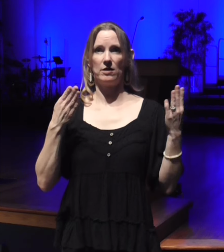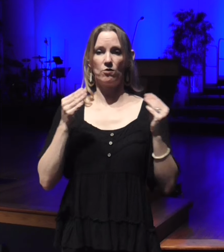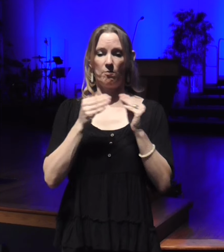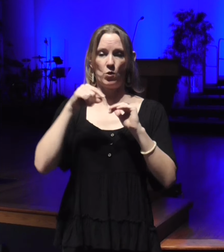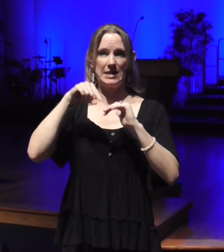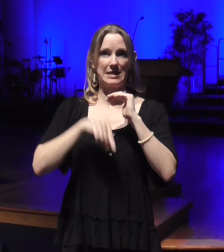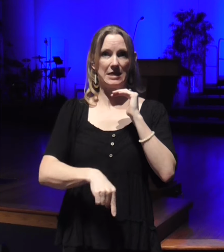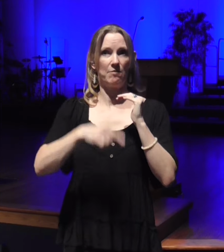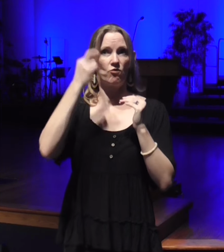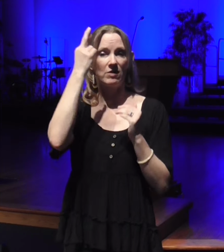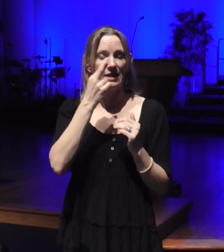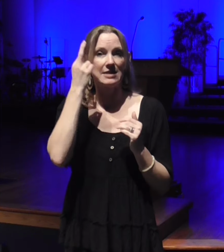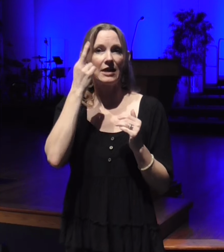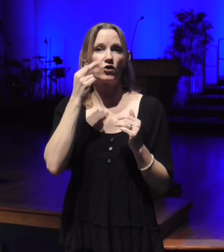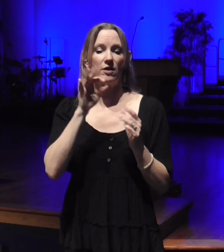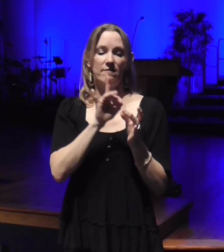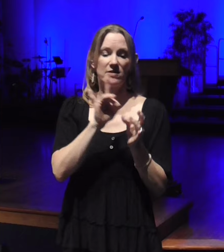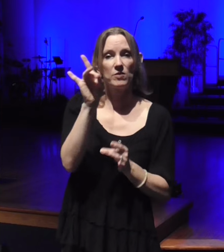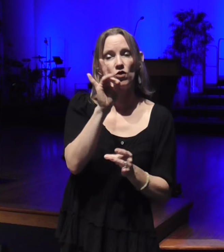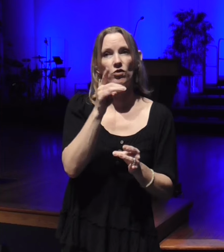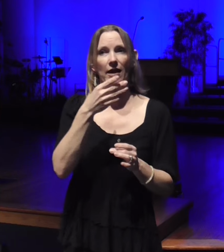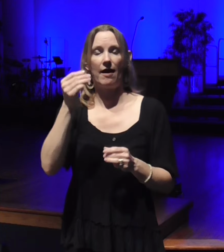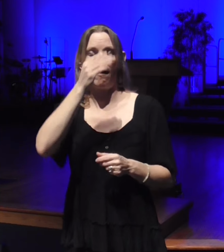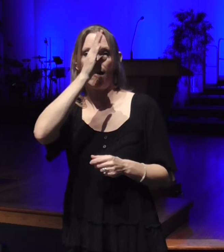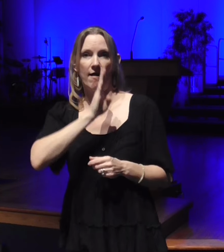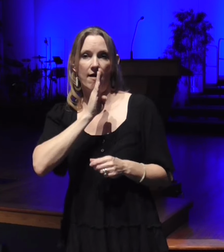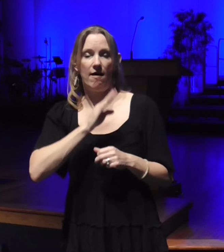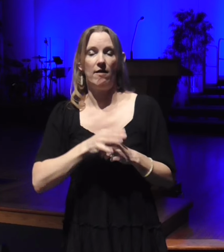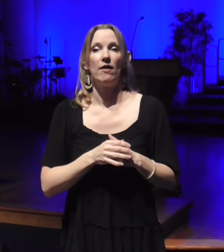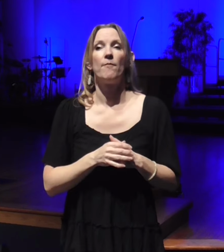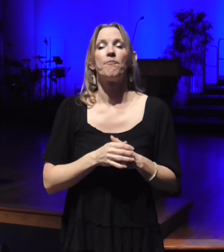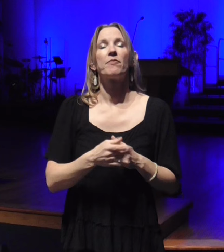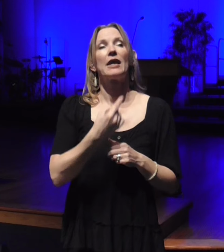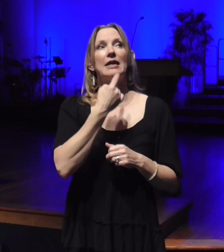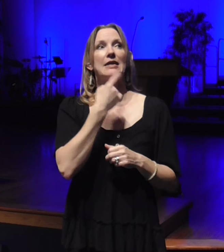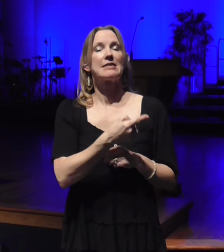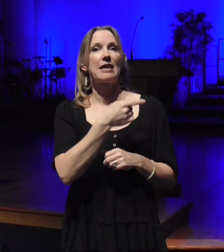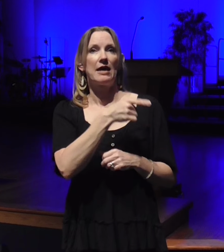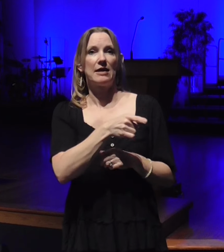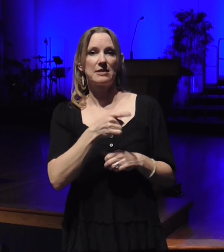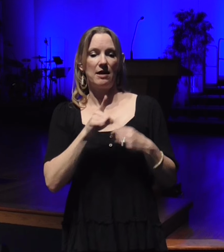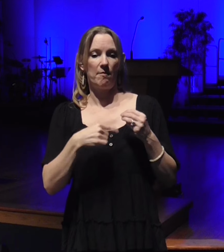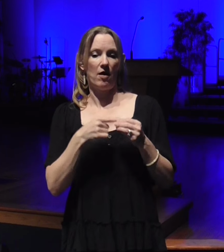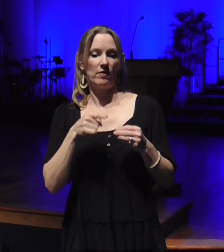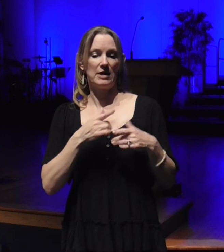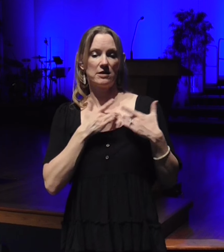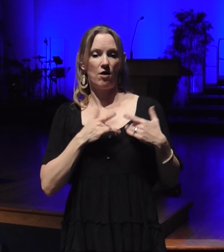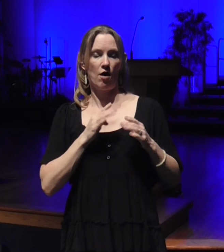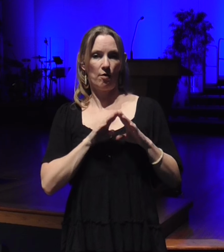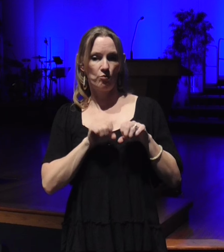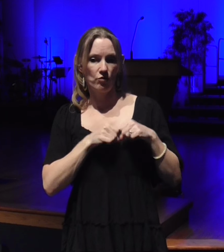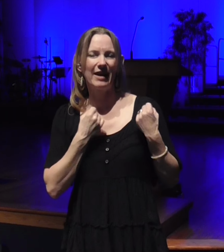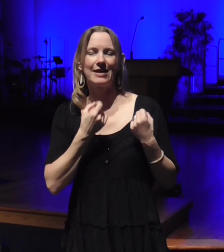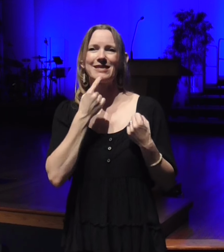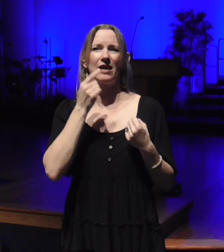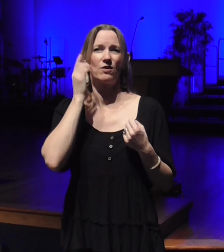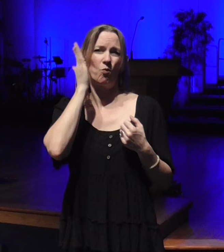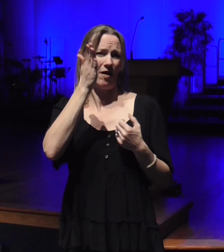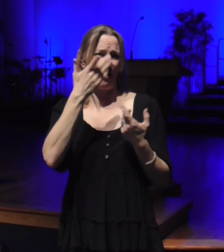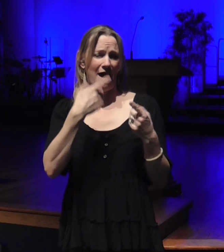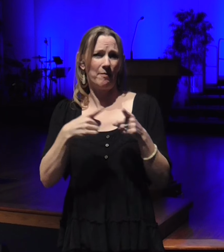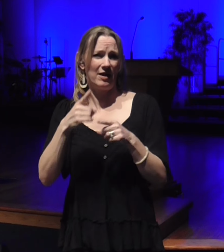of spirituality and of God. He shares of this broken heart, that this will happen to everybody at